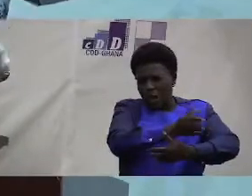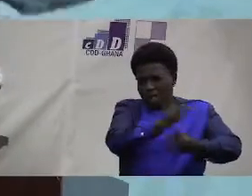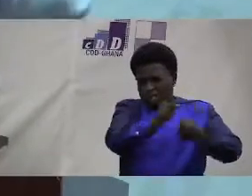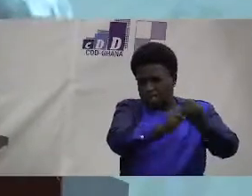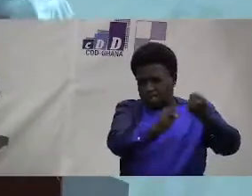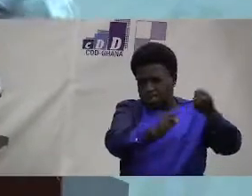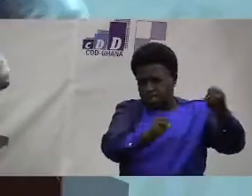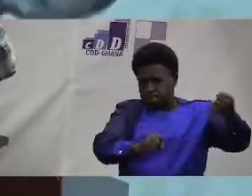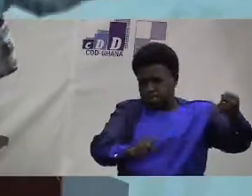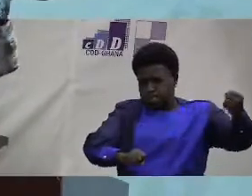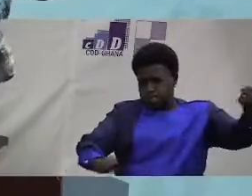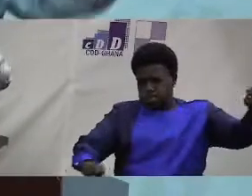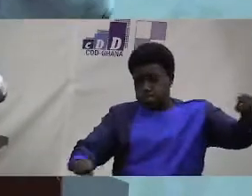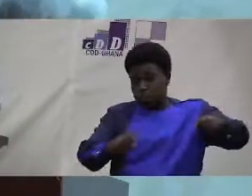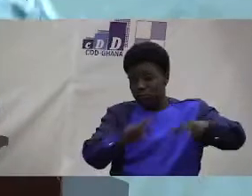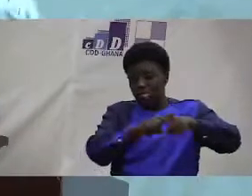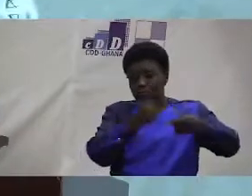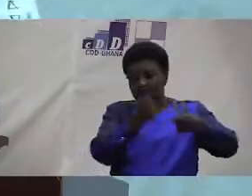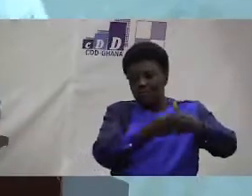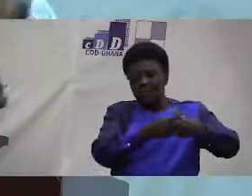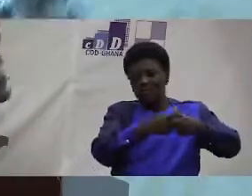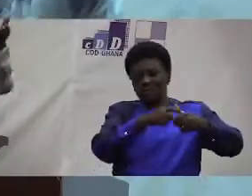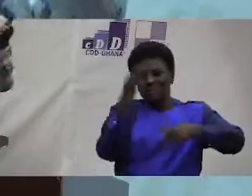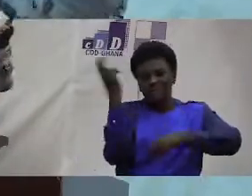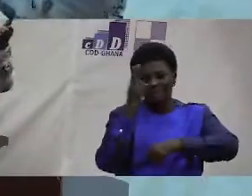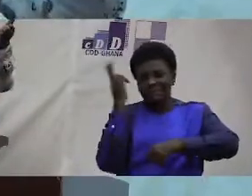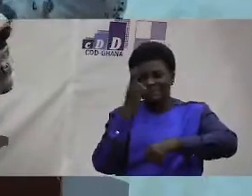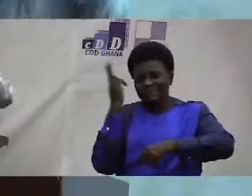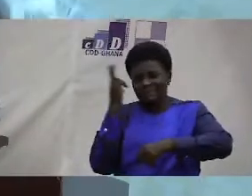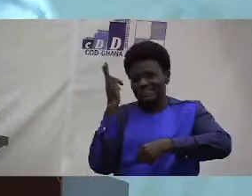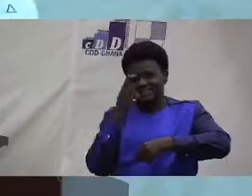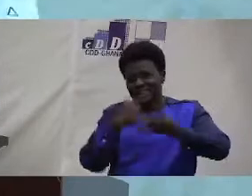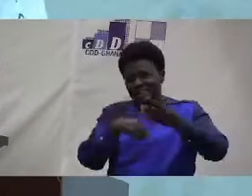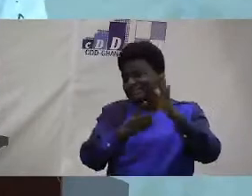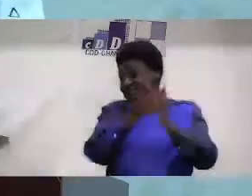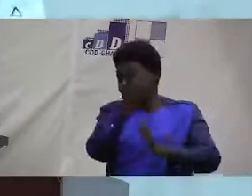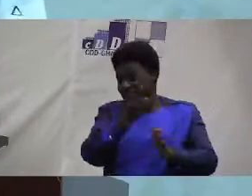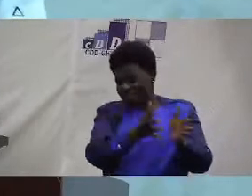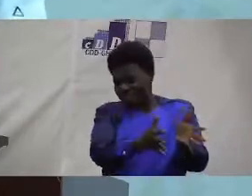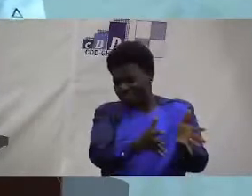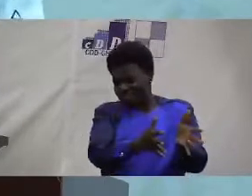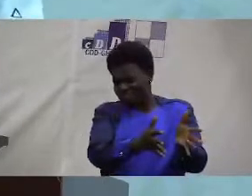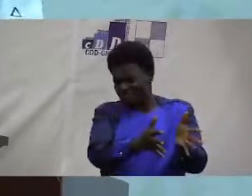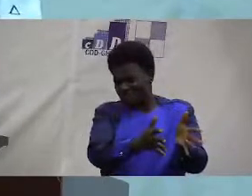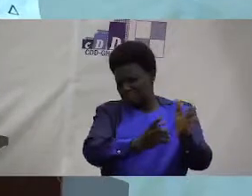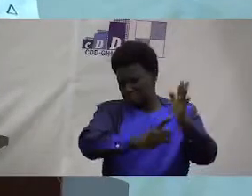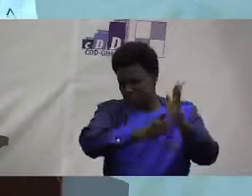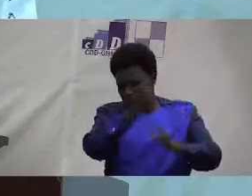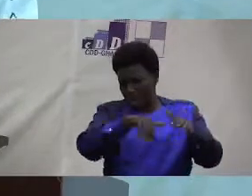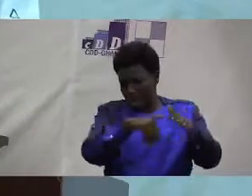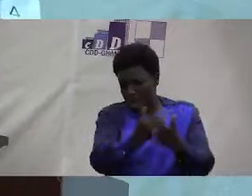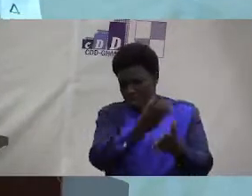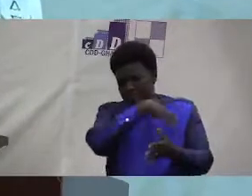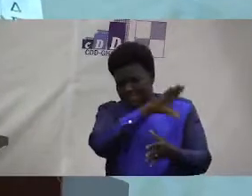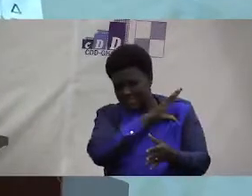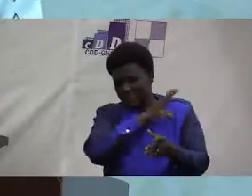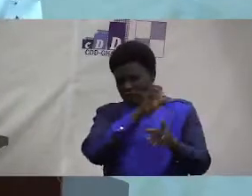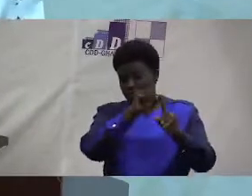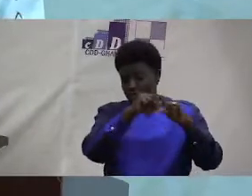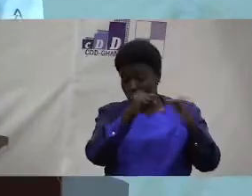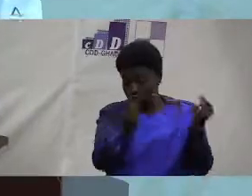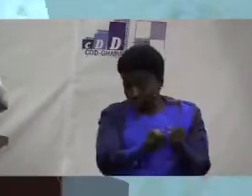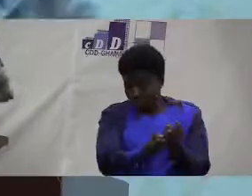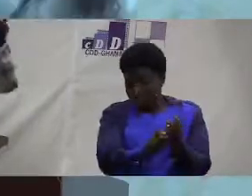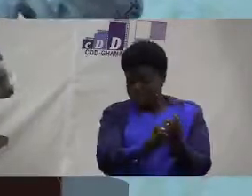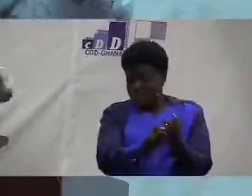a panoramic view, a historical view of the development of civil society,